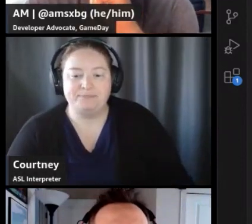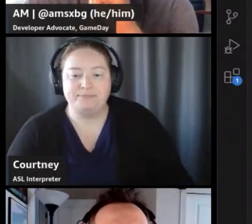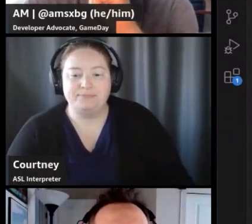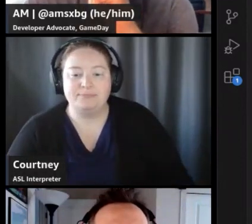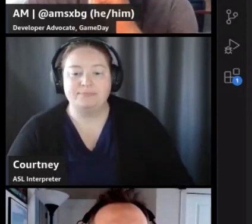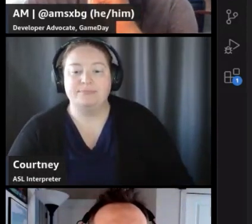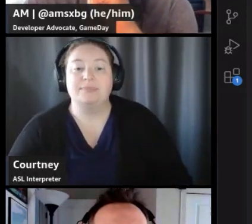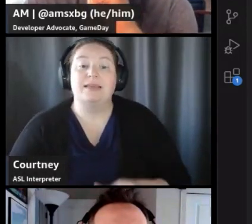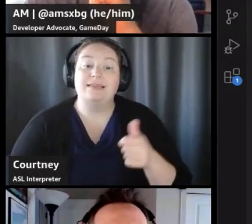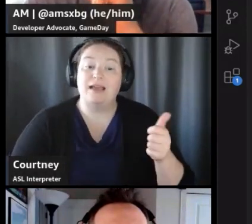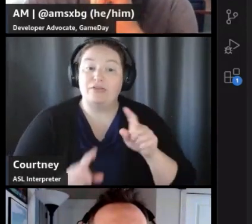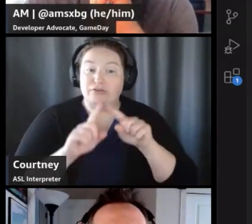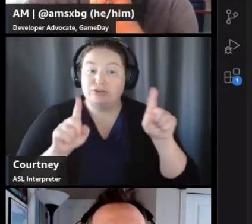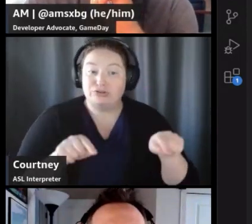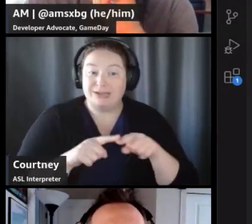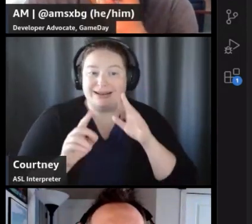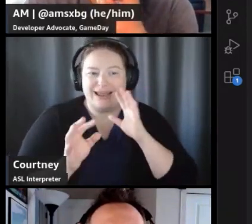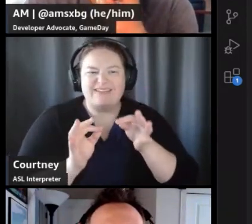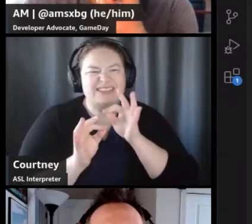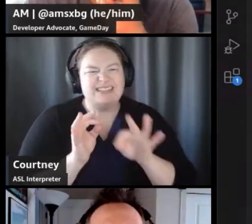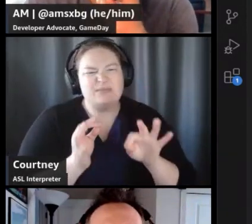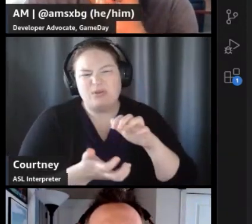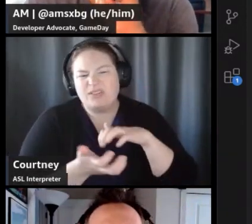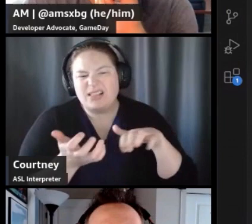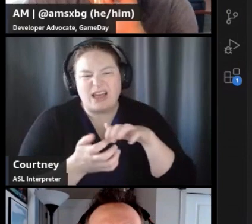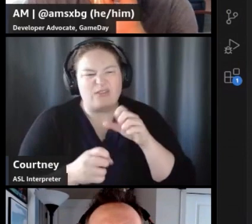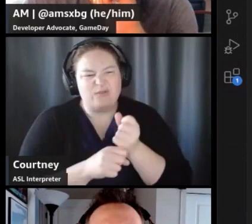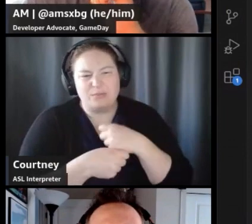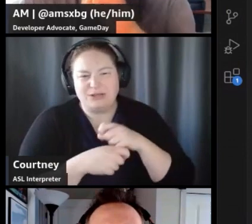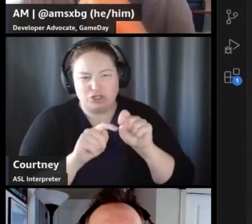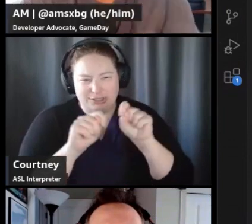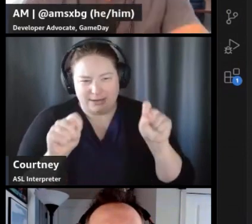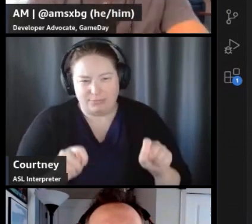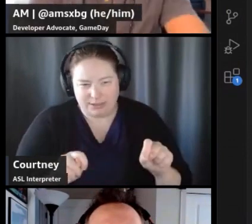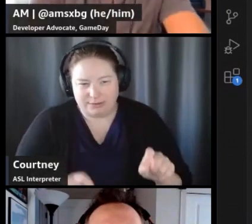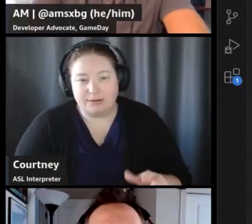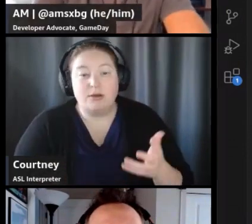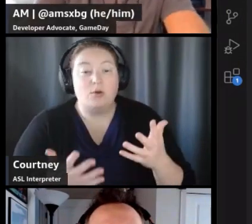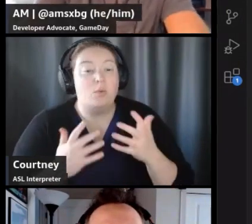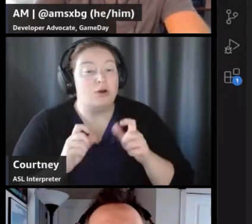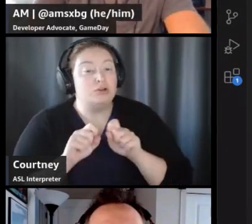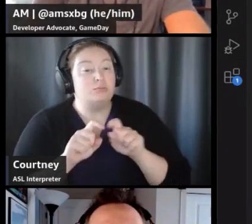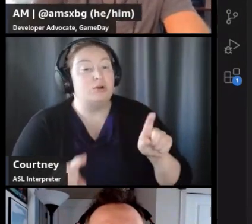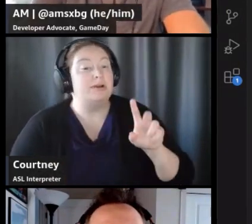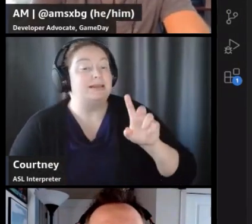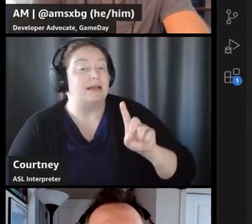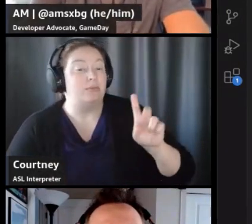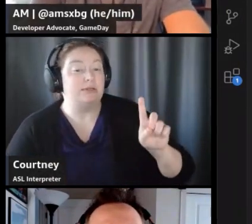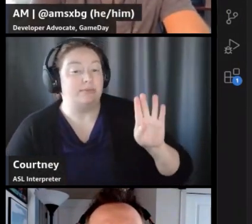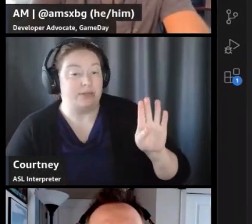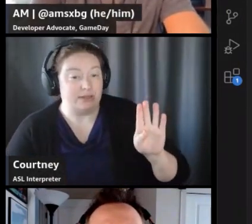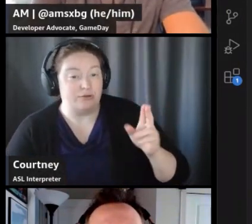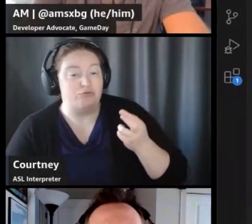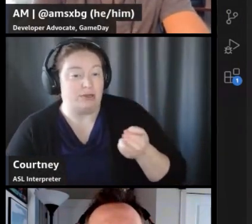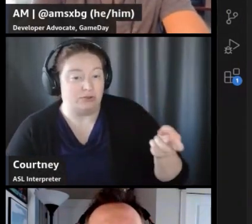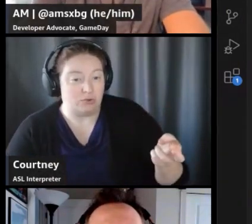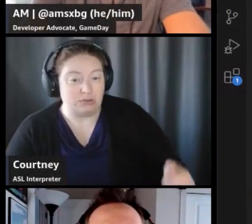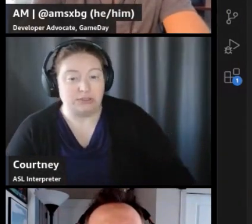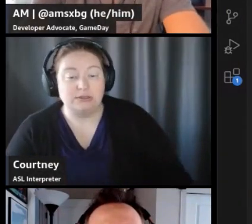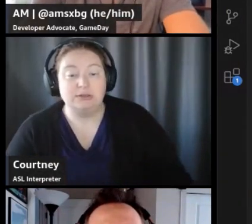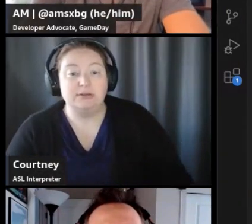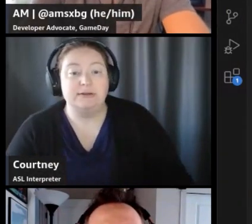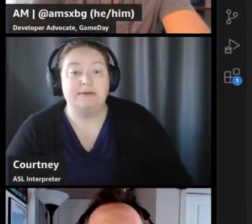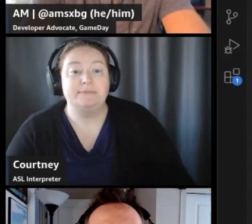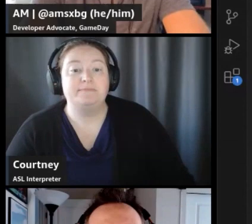what I have is I have a very simple CloudFormation template where we are trying to deploy a DynamoDB resource. And